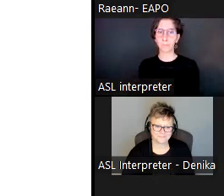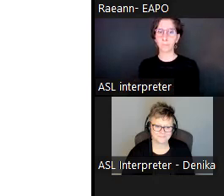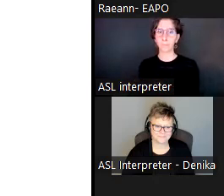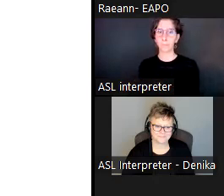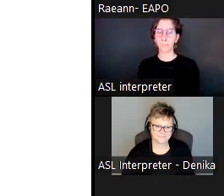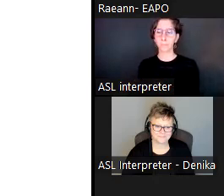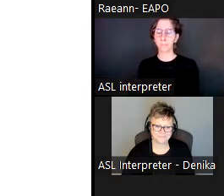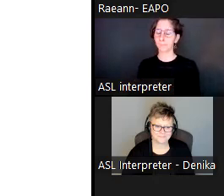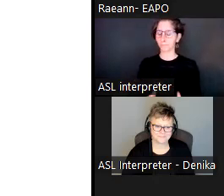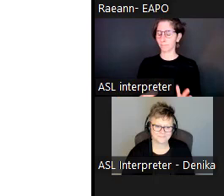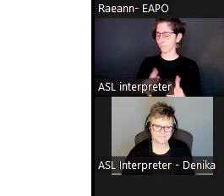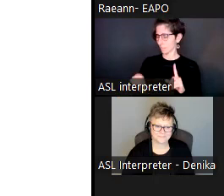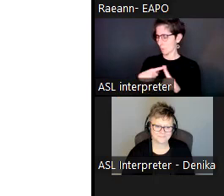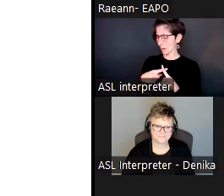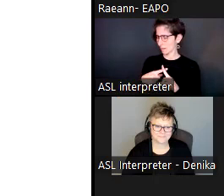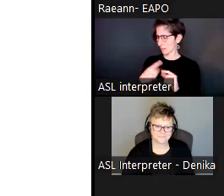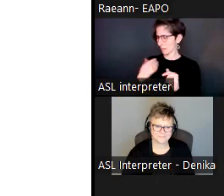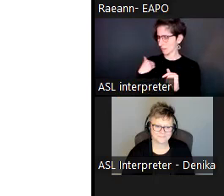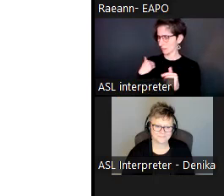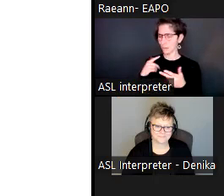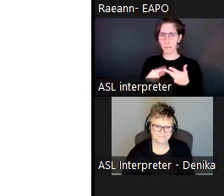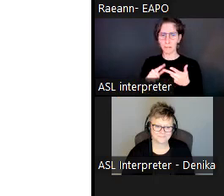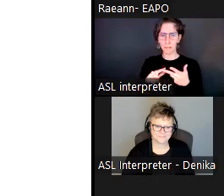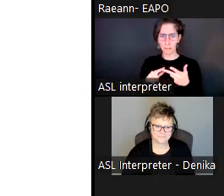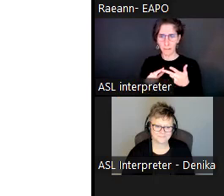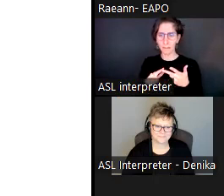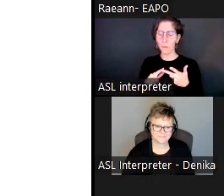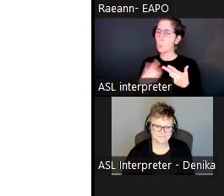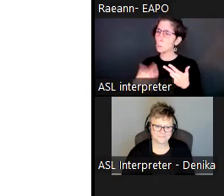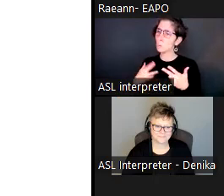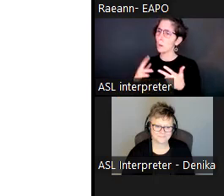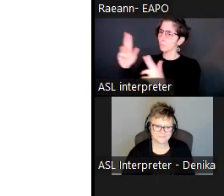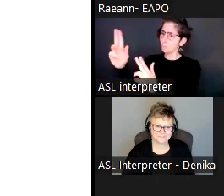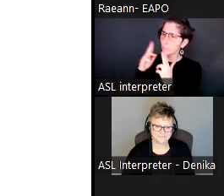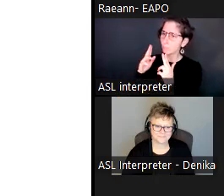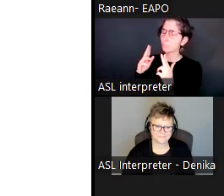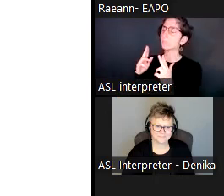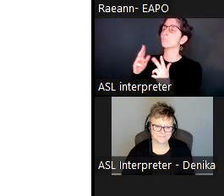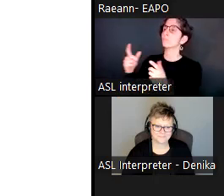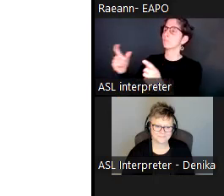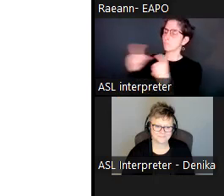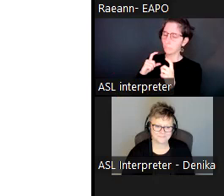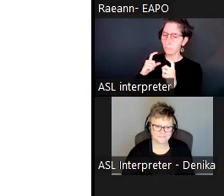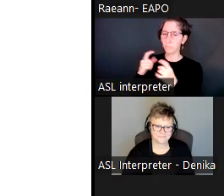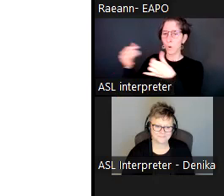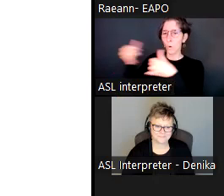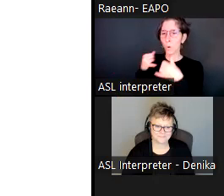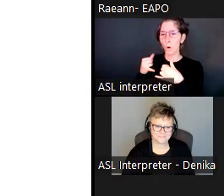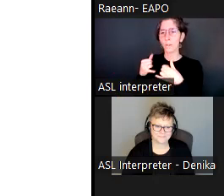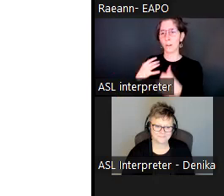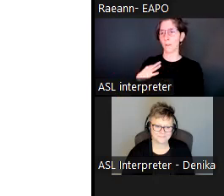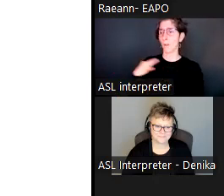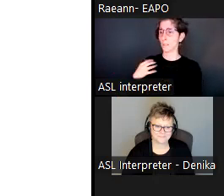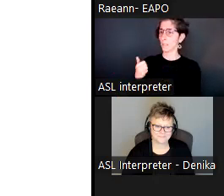I don't remember when, but the unit was actually honored to receive an RCMP Commissioner's Volunteer Award for